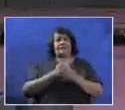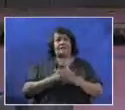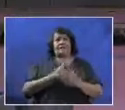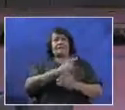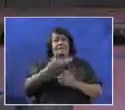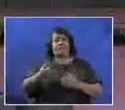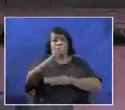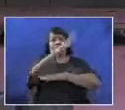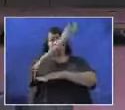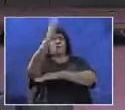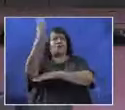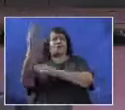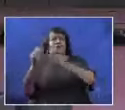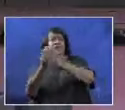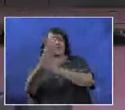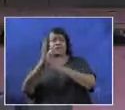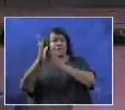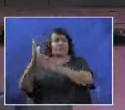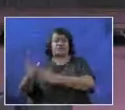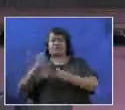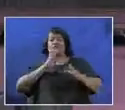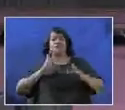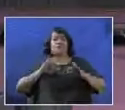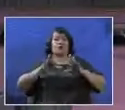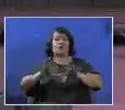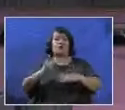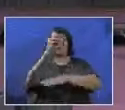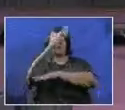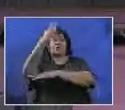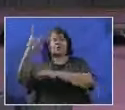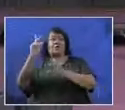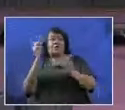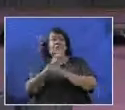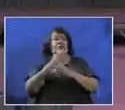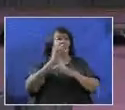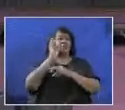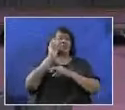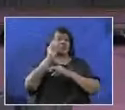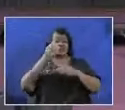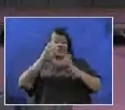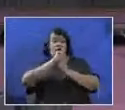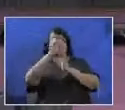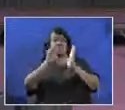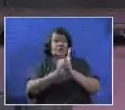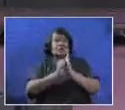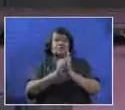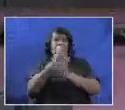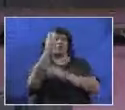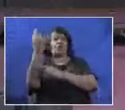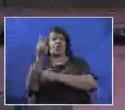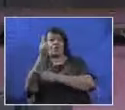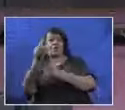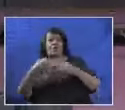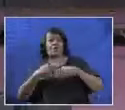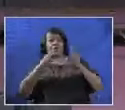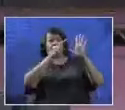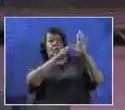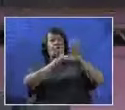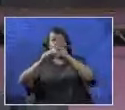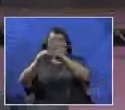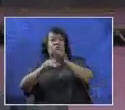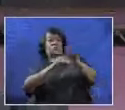They are like the trees growing beside a stream, trees that produce fruit in season and always have